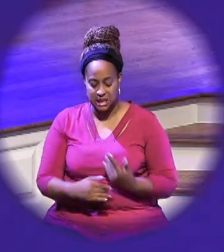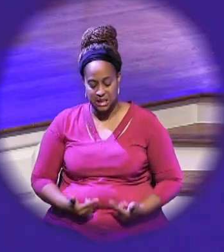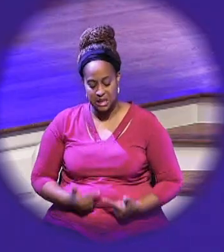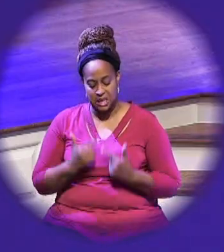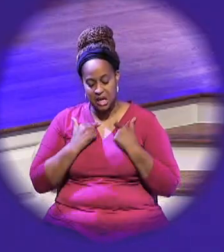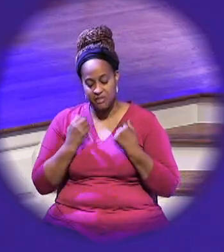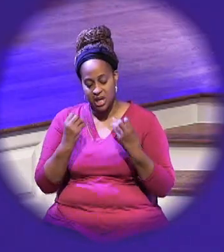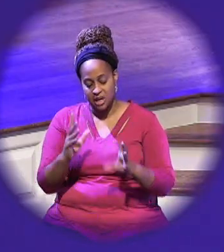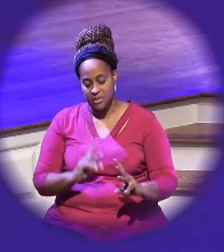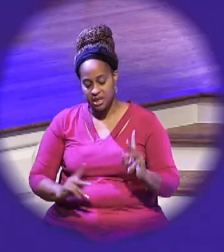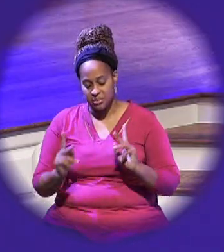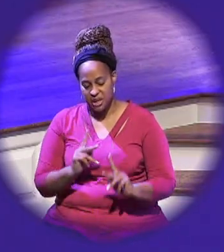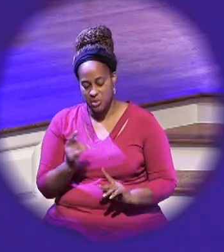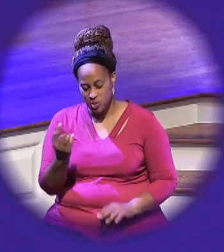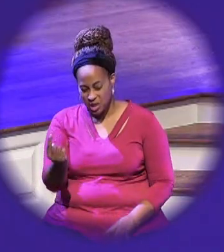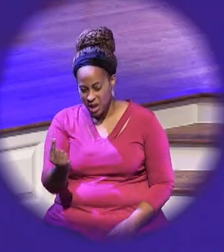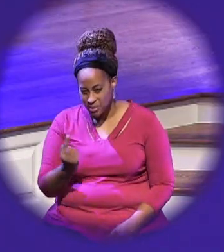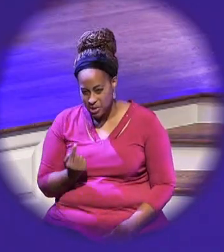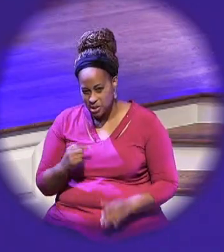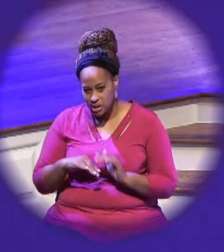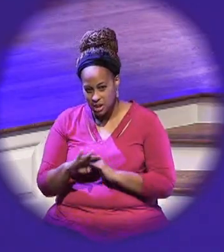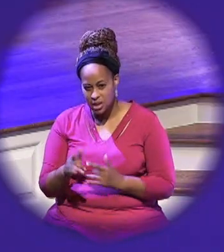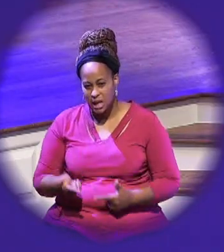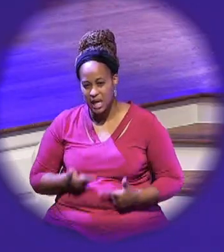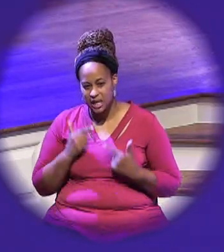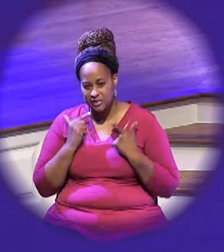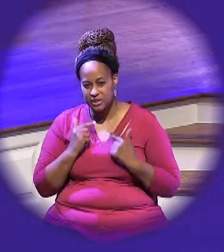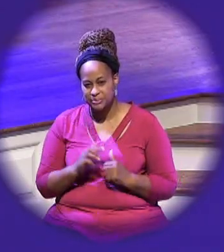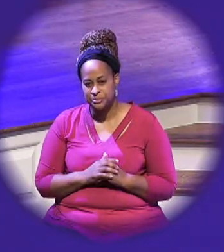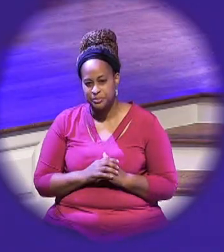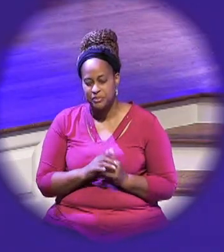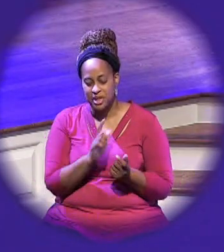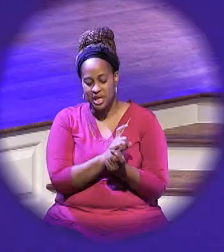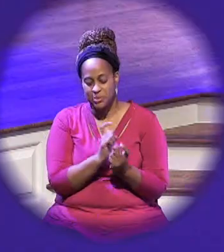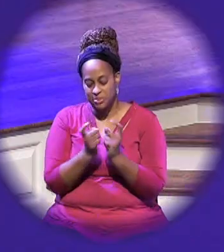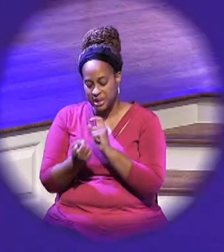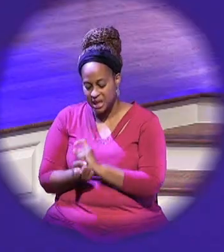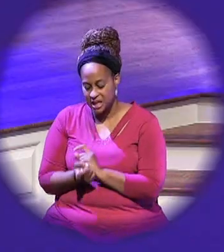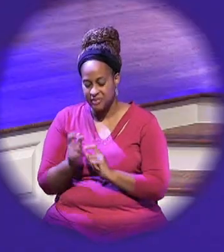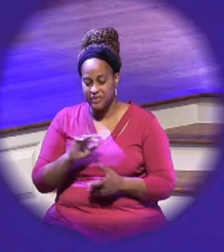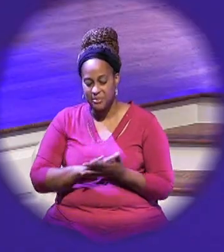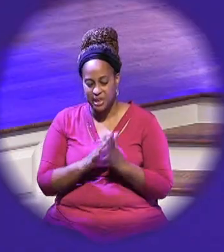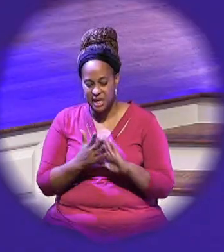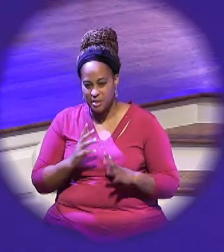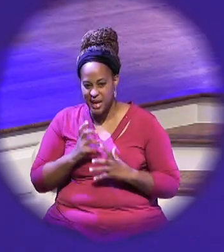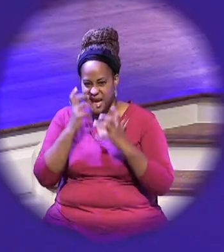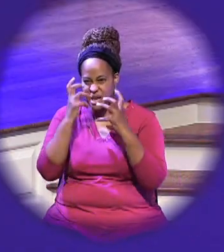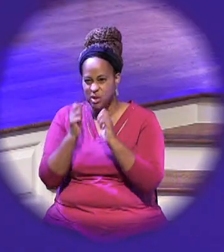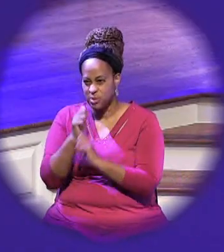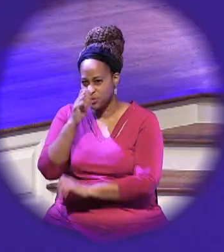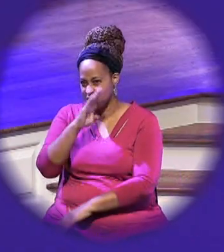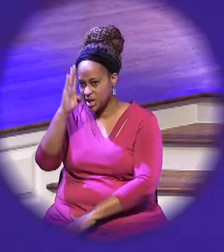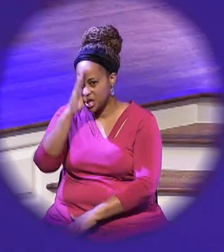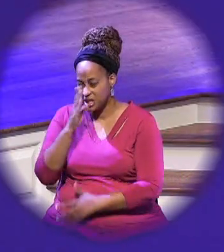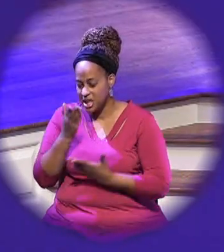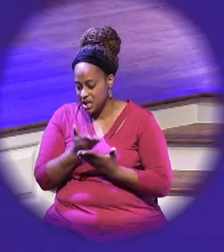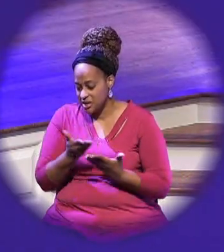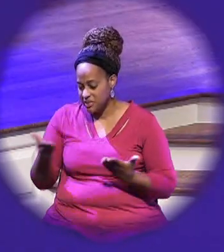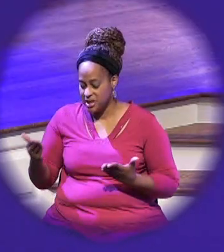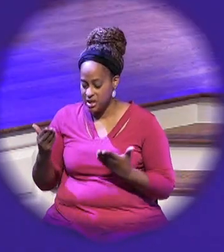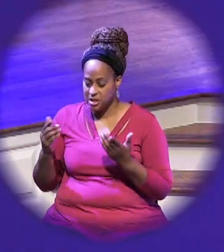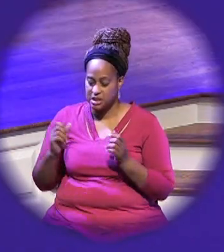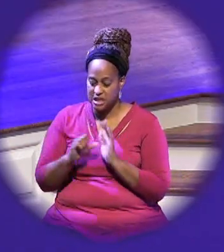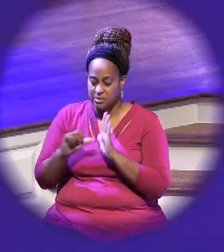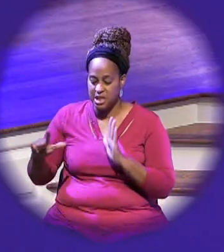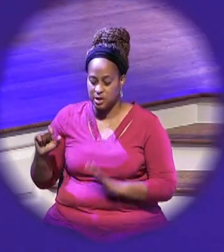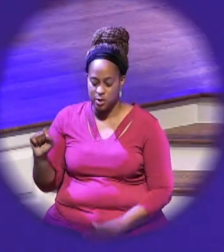me at that point in their life and they repent, but then they become angry with God that things don't go immediately